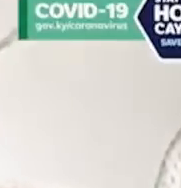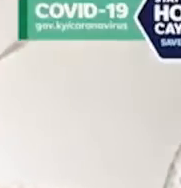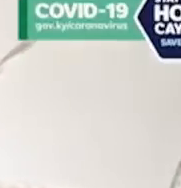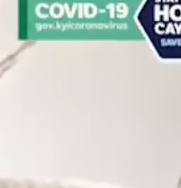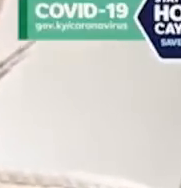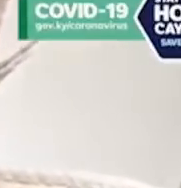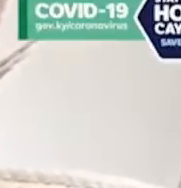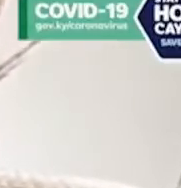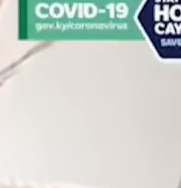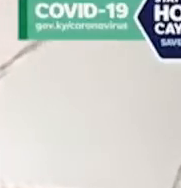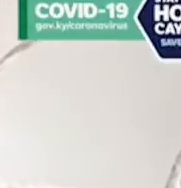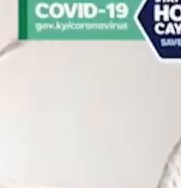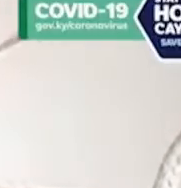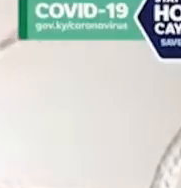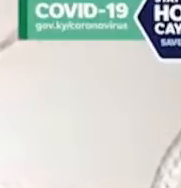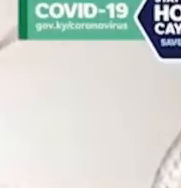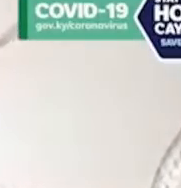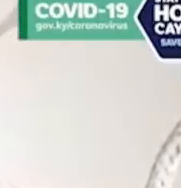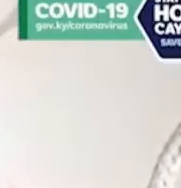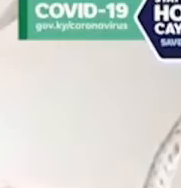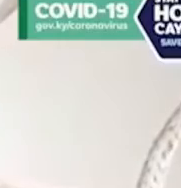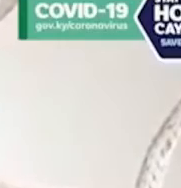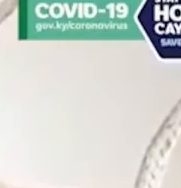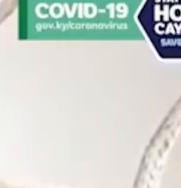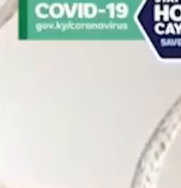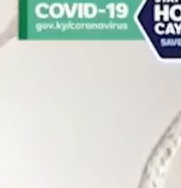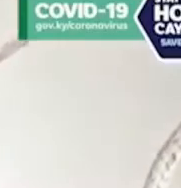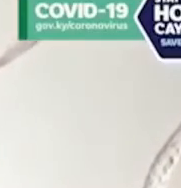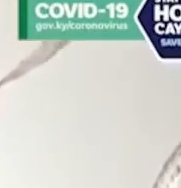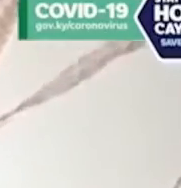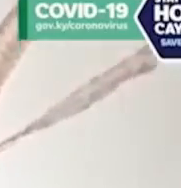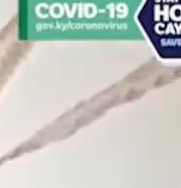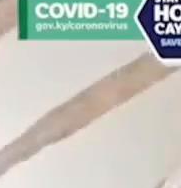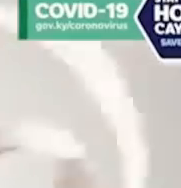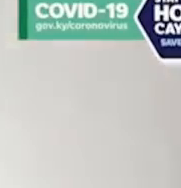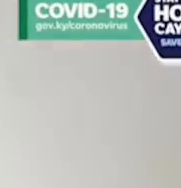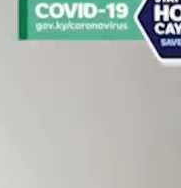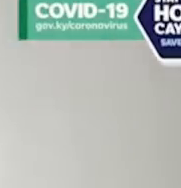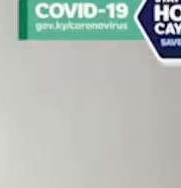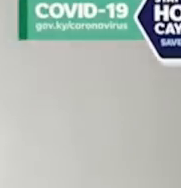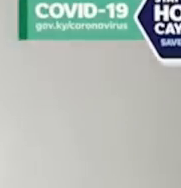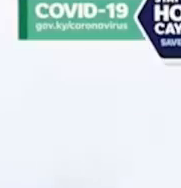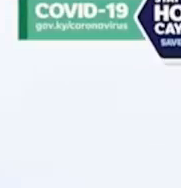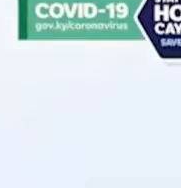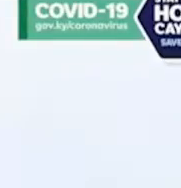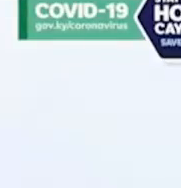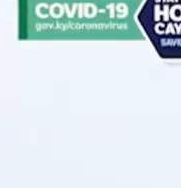I stay home to preserve my culture for future generations.